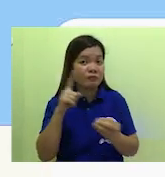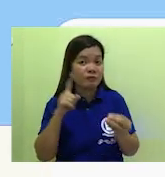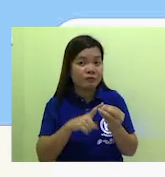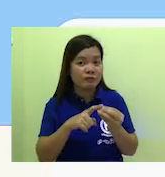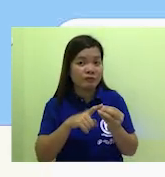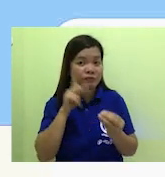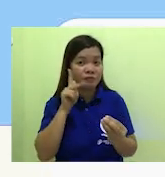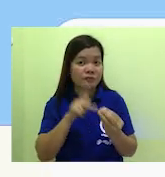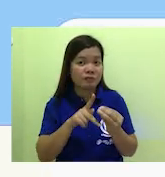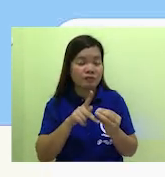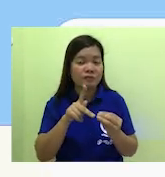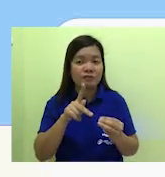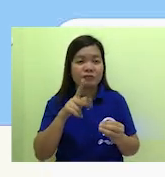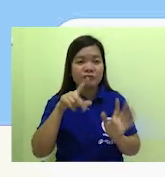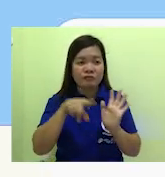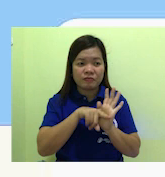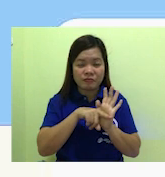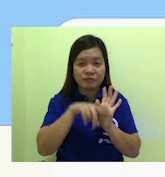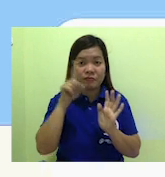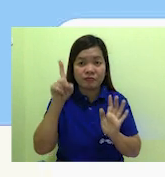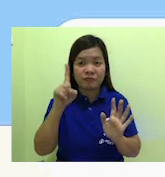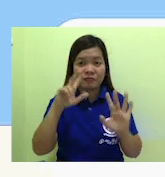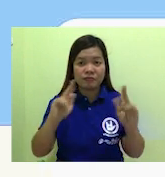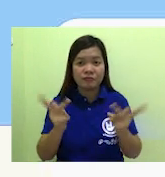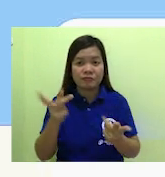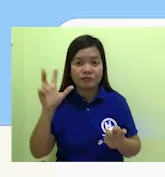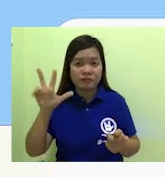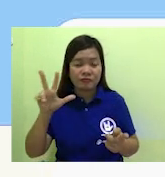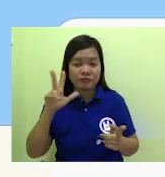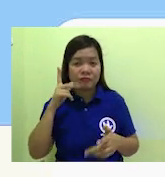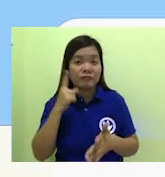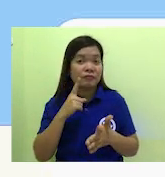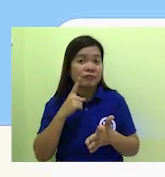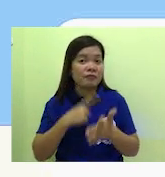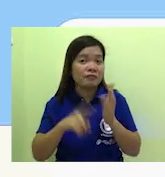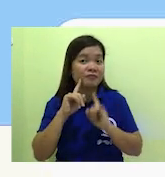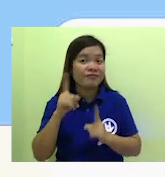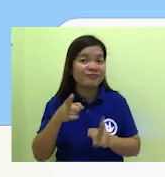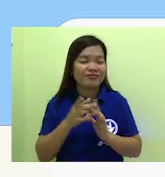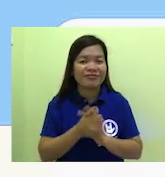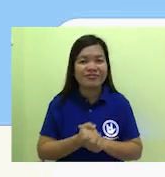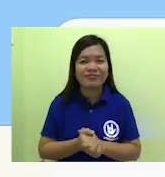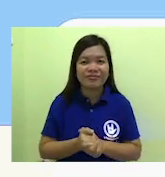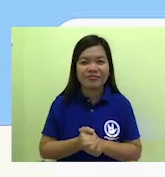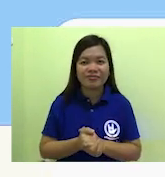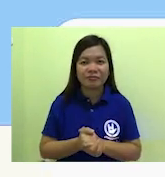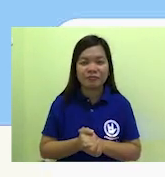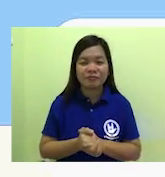How about using point negative 1, 3? What will be the equation?